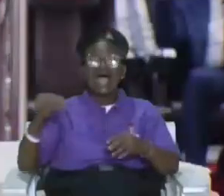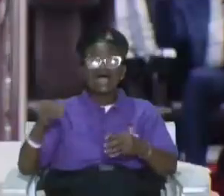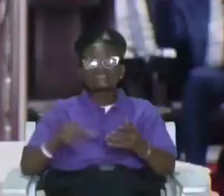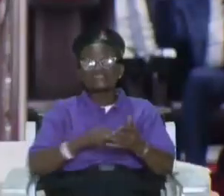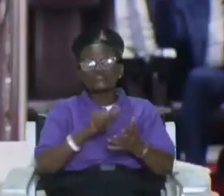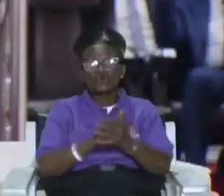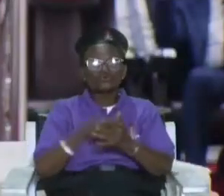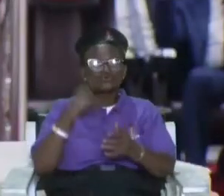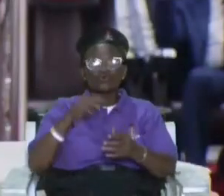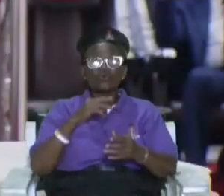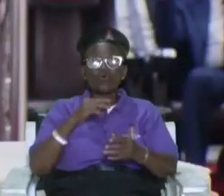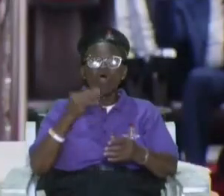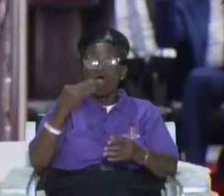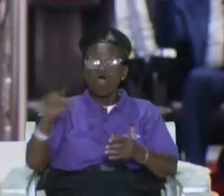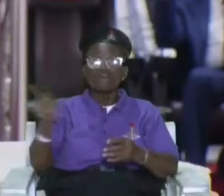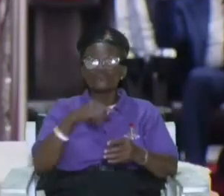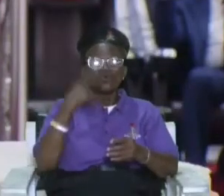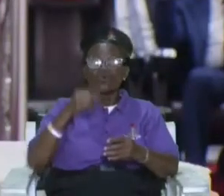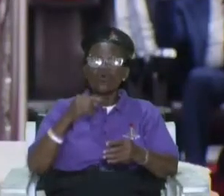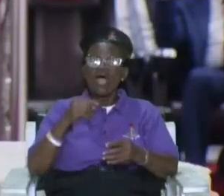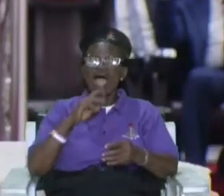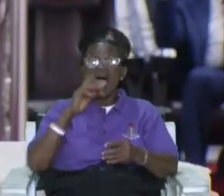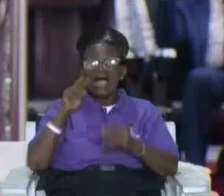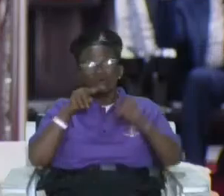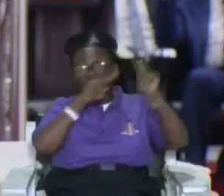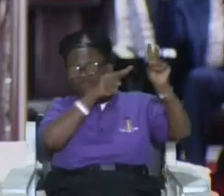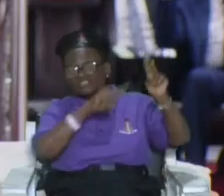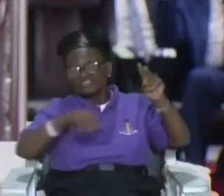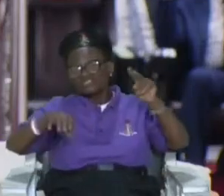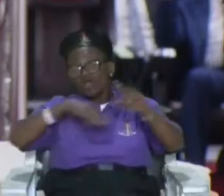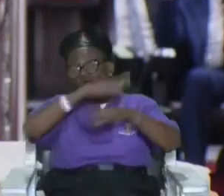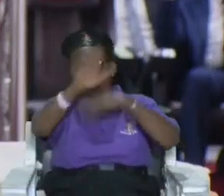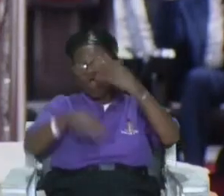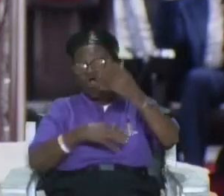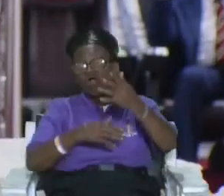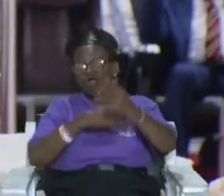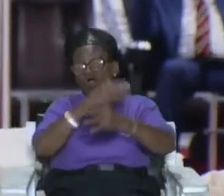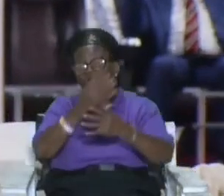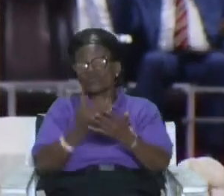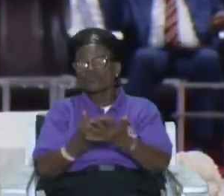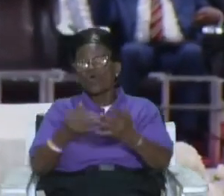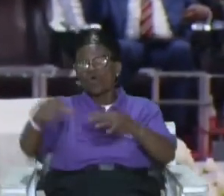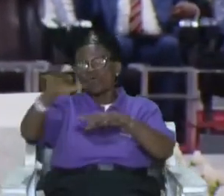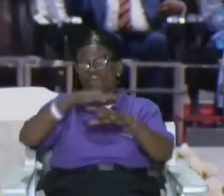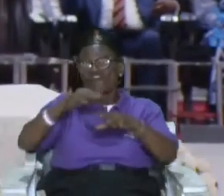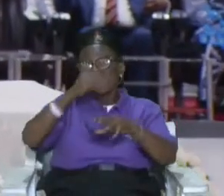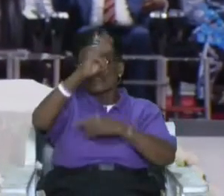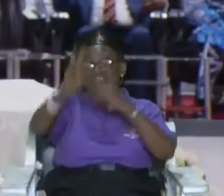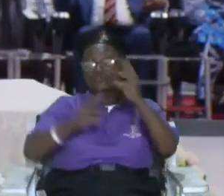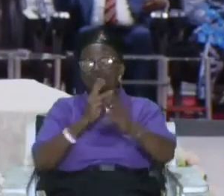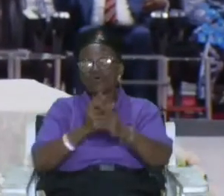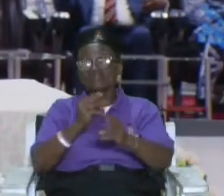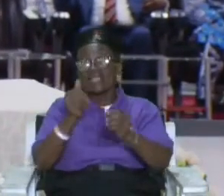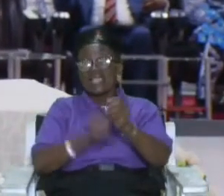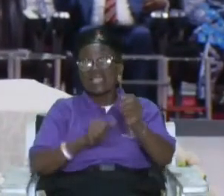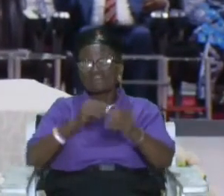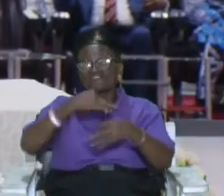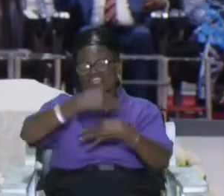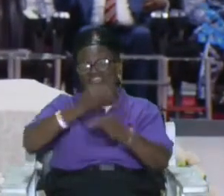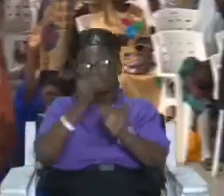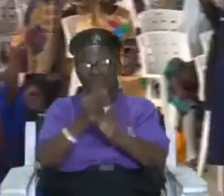are watching all over the world, as I stretch my hand to you, every form of embarrassment in your life will